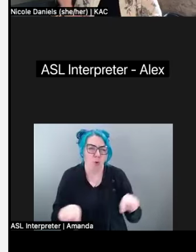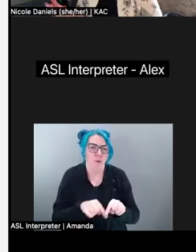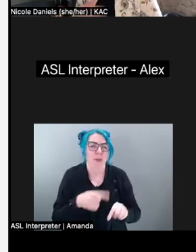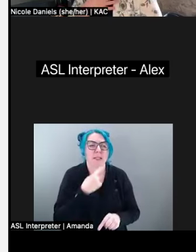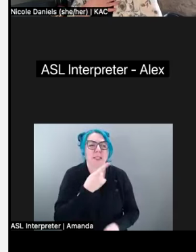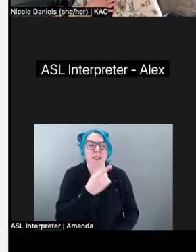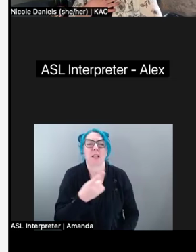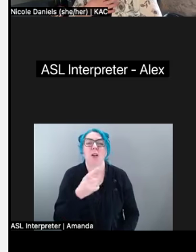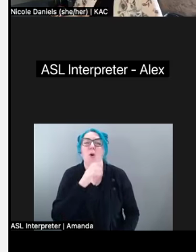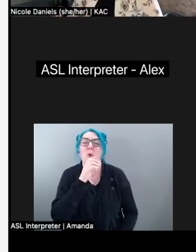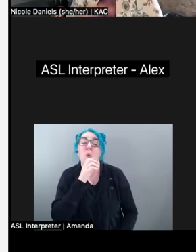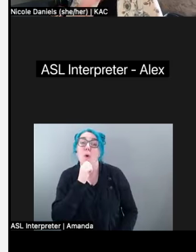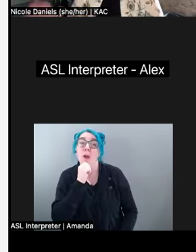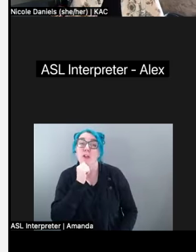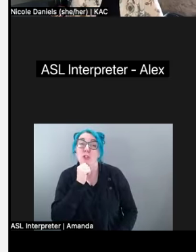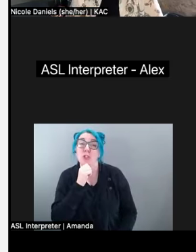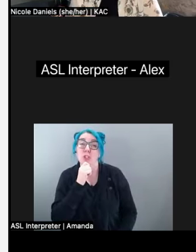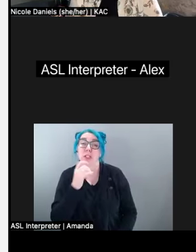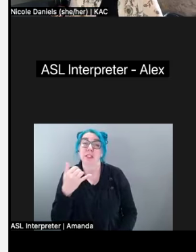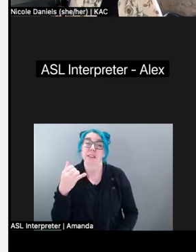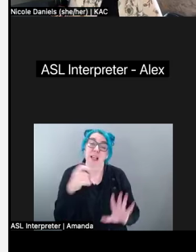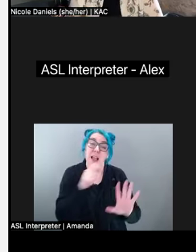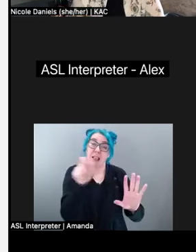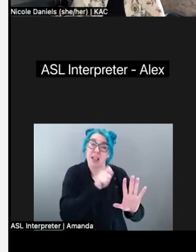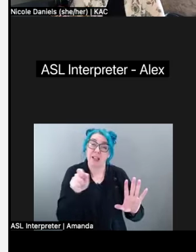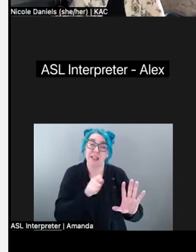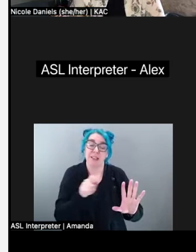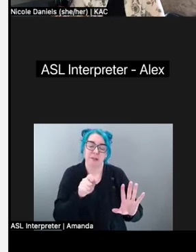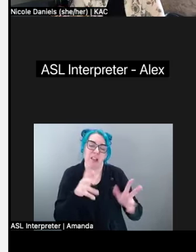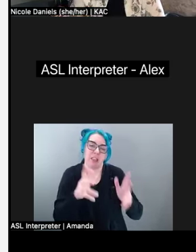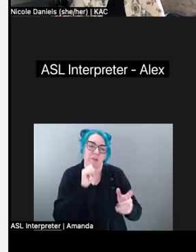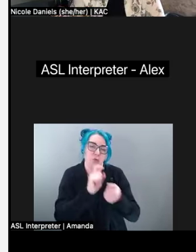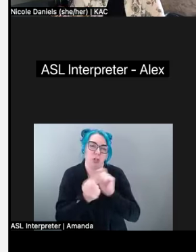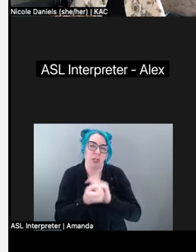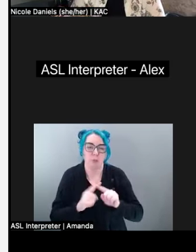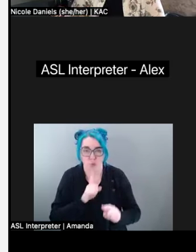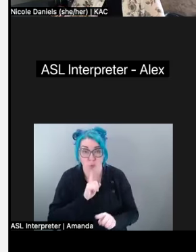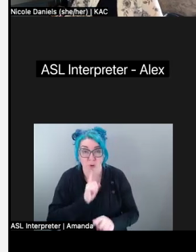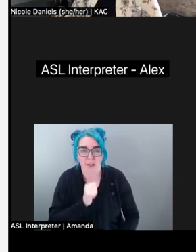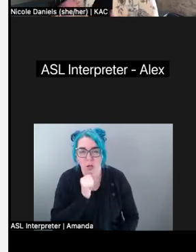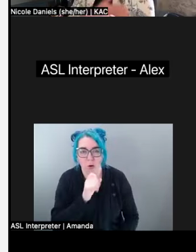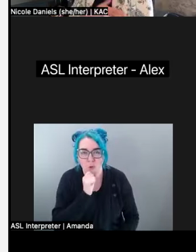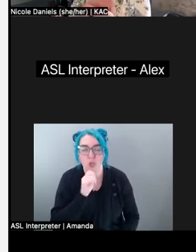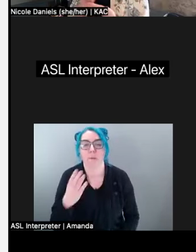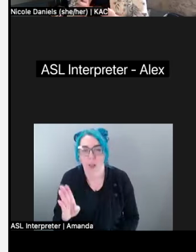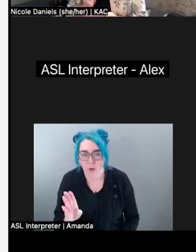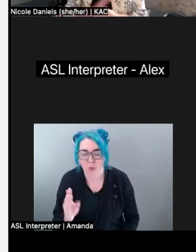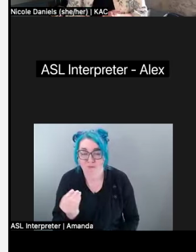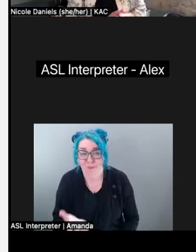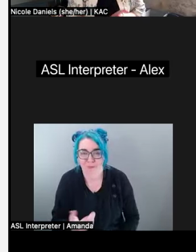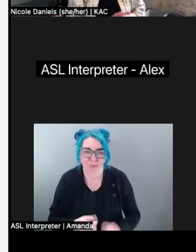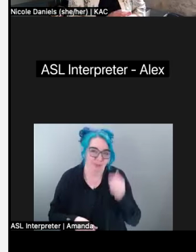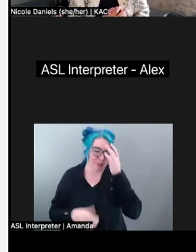should be blue. Sorry about that. We've since updated that. And then your current year is your 2025